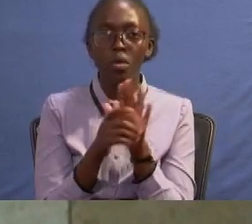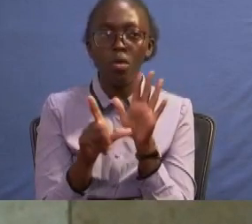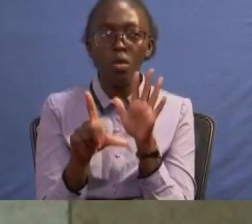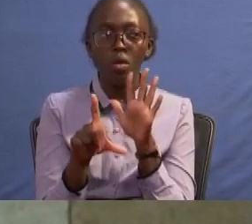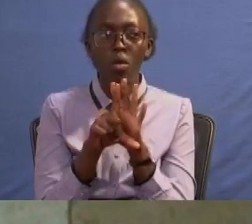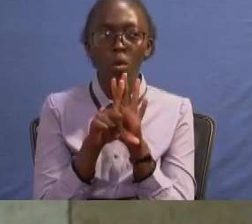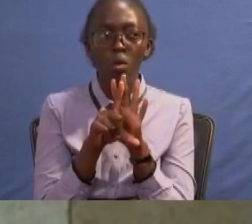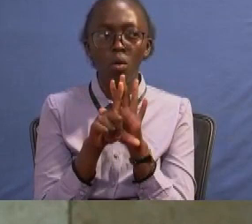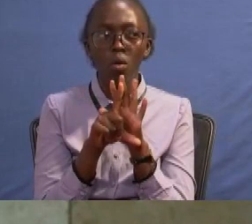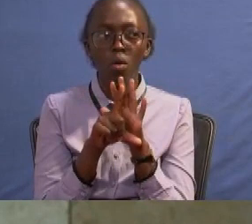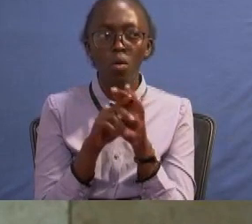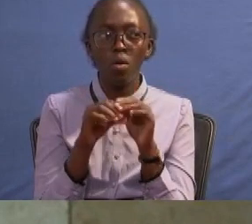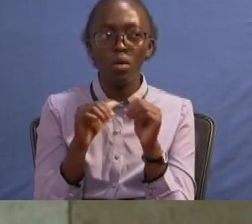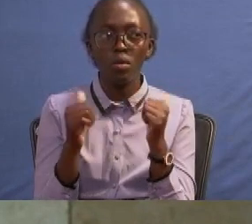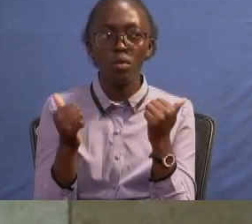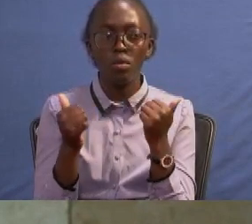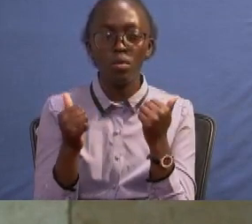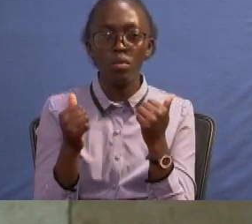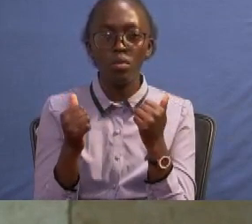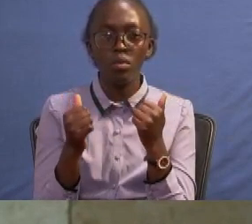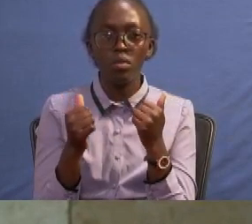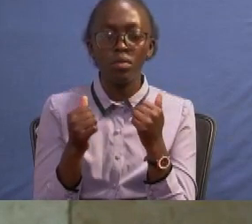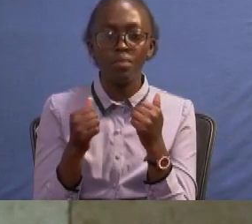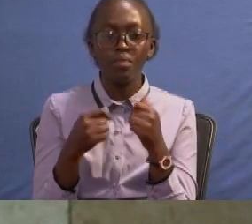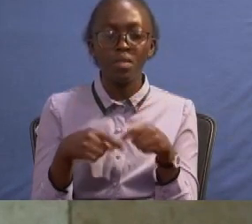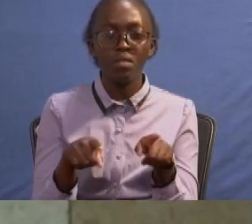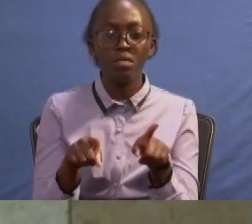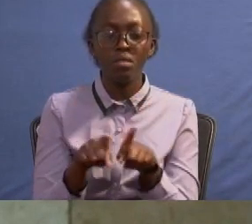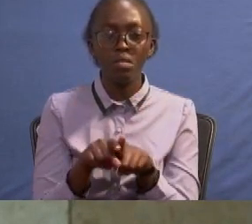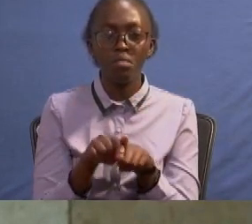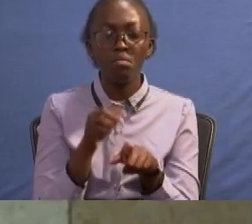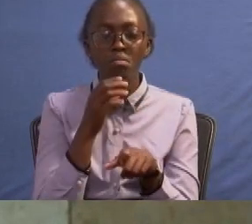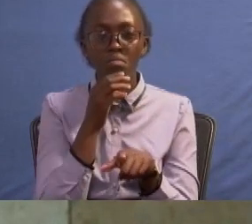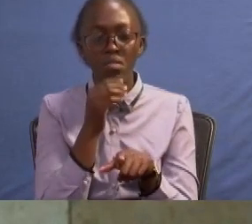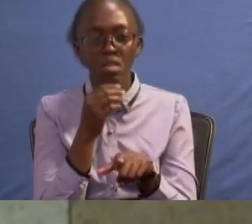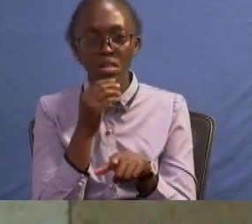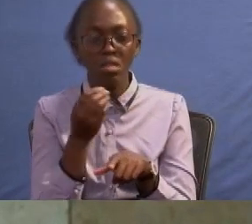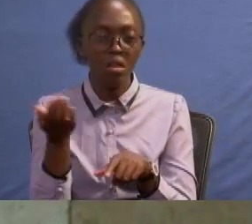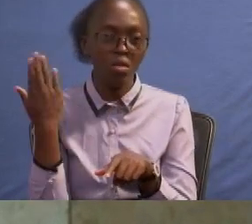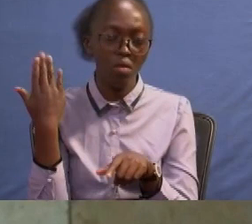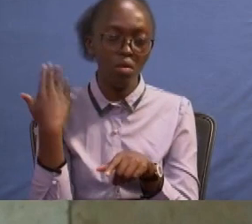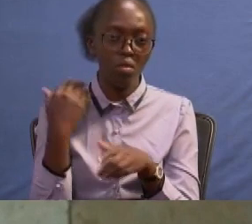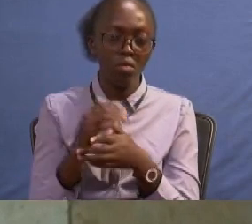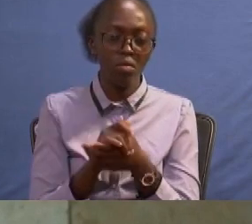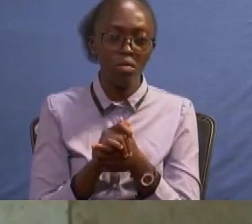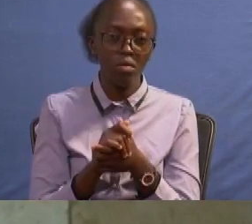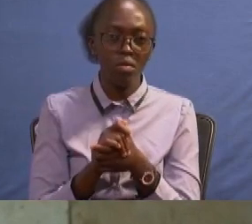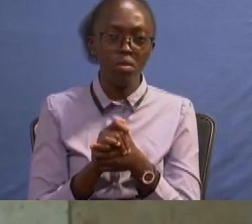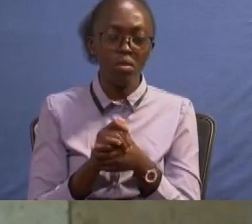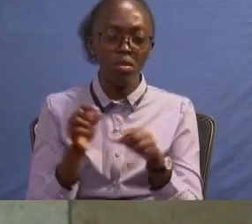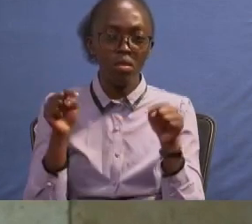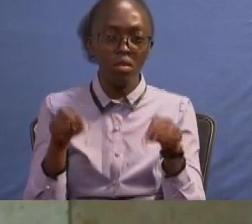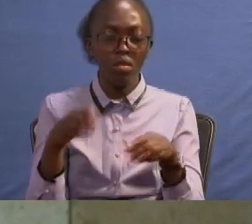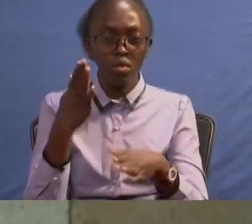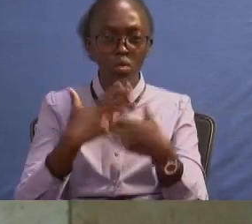with us, as it was lenient with men sometime. But I know in this